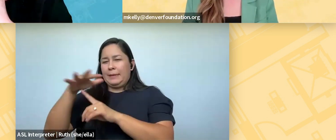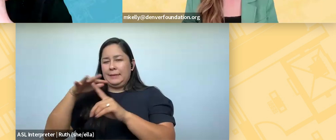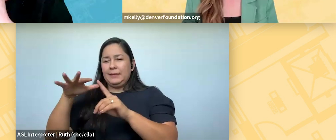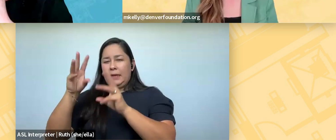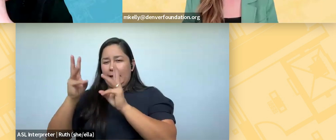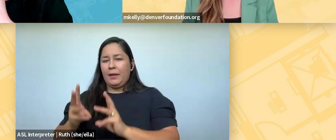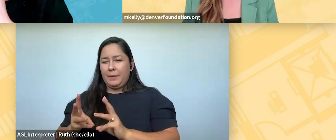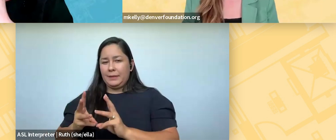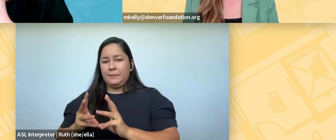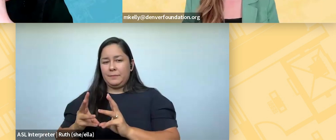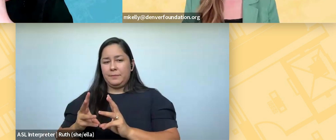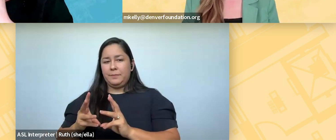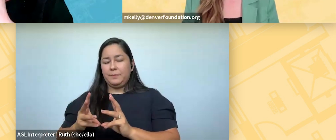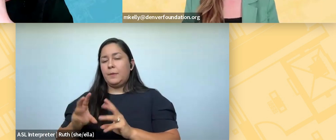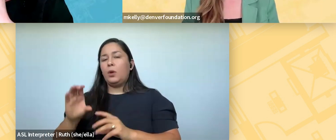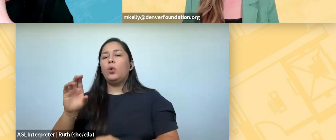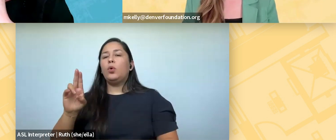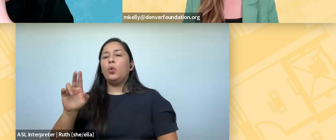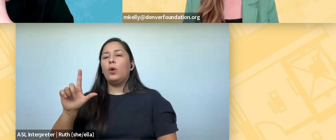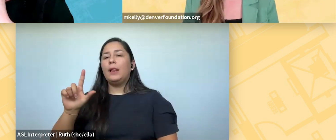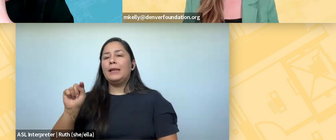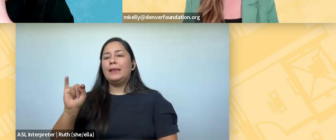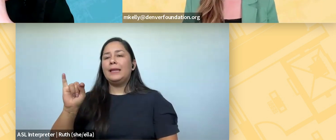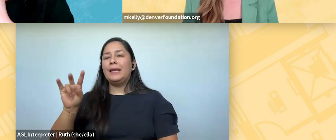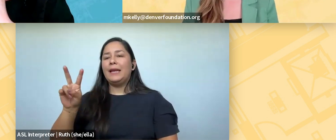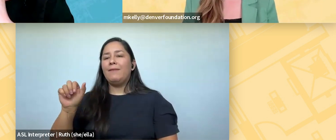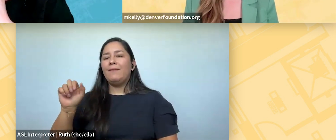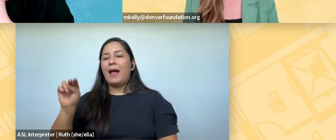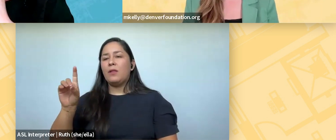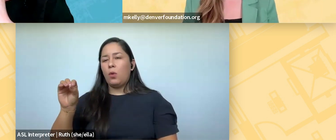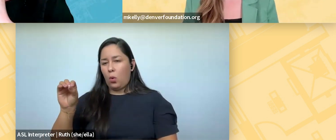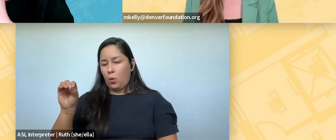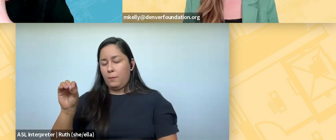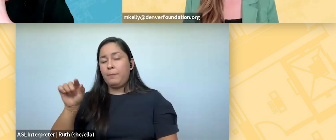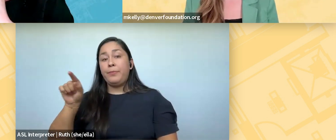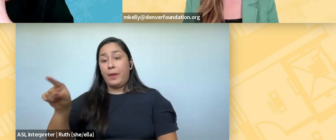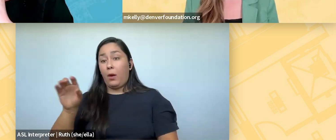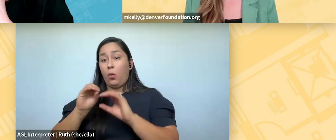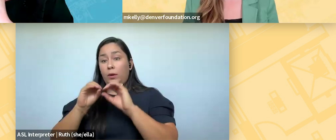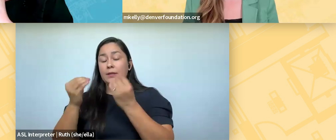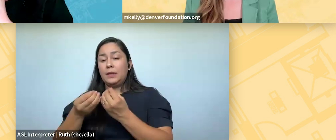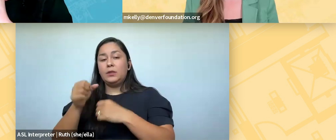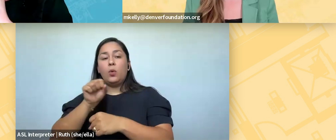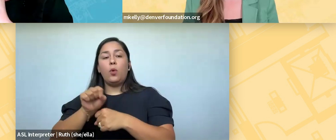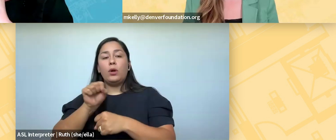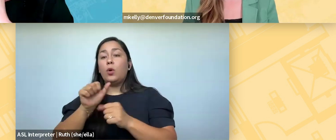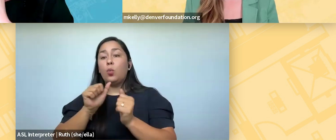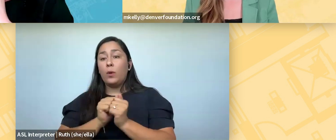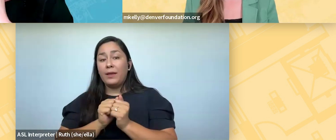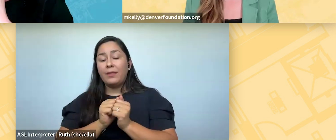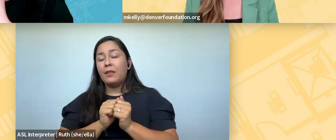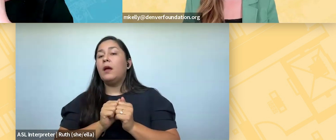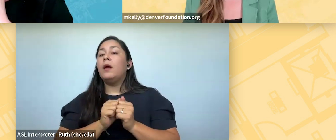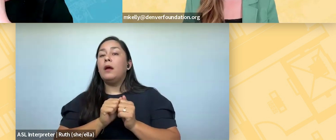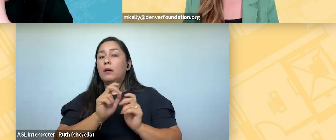slide. Cultivando is an organization that is working with folks up in the Globeville, Elyria,